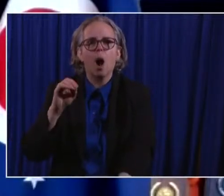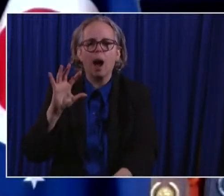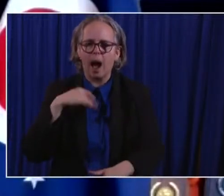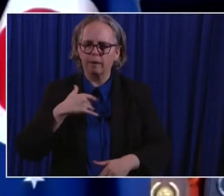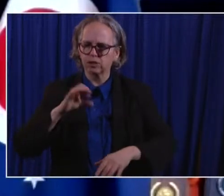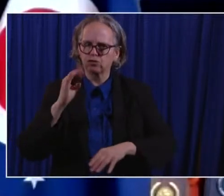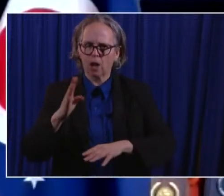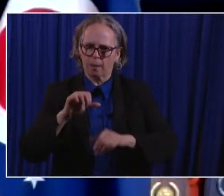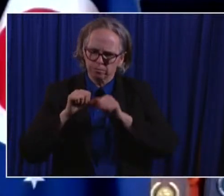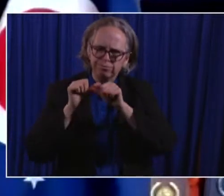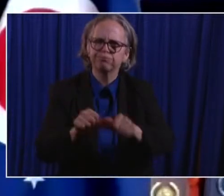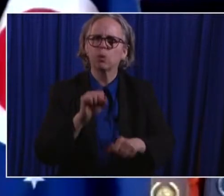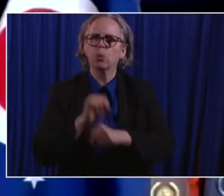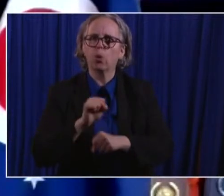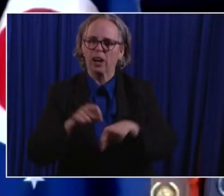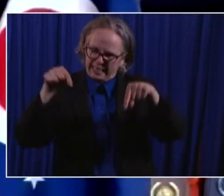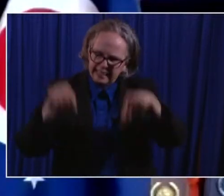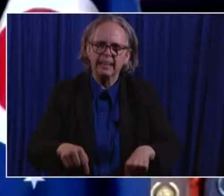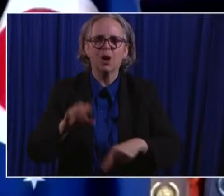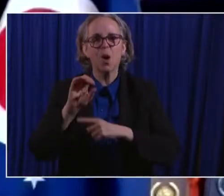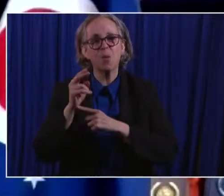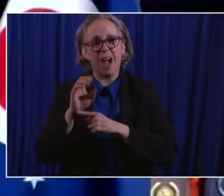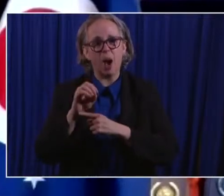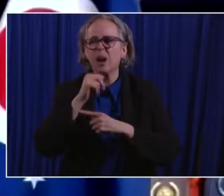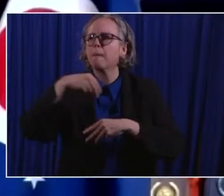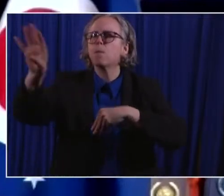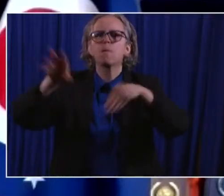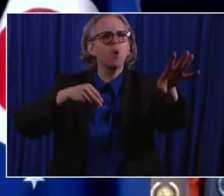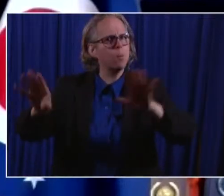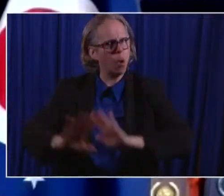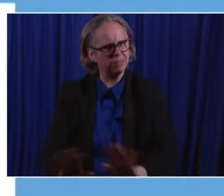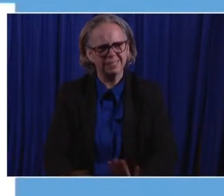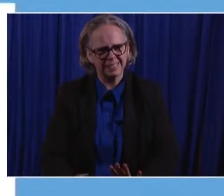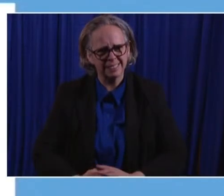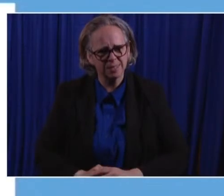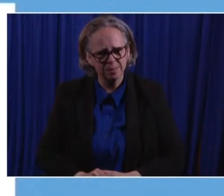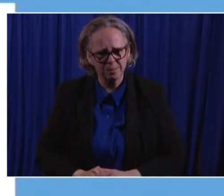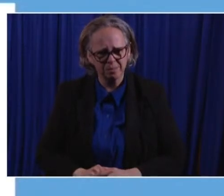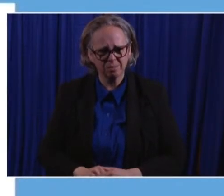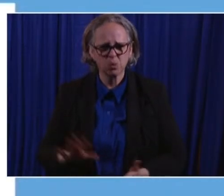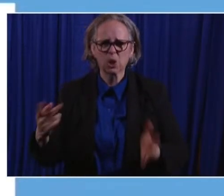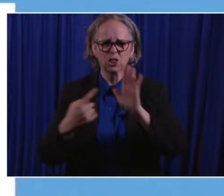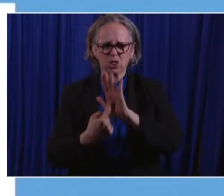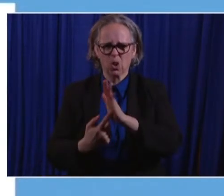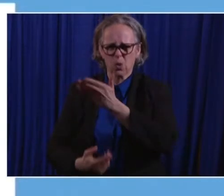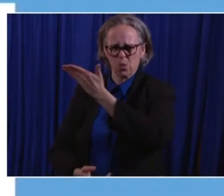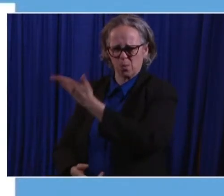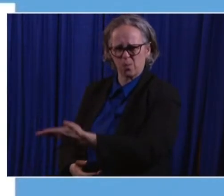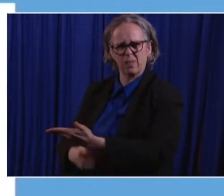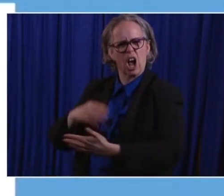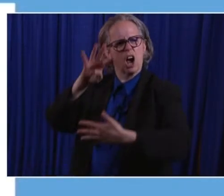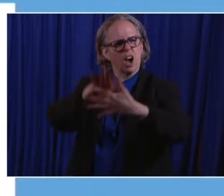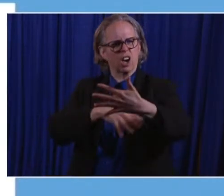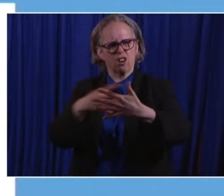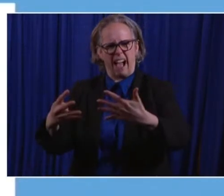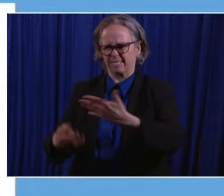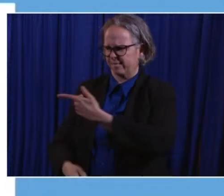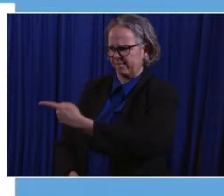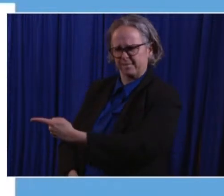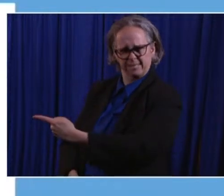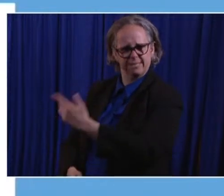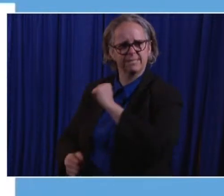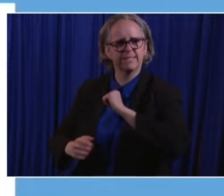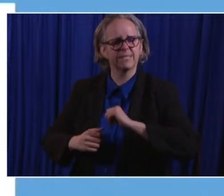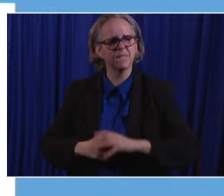their skills. I want to show a graph. I think Eric has this. It's up. Shows how the percentage of U.S. graduates